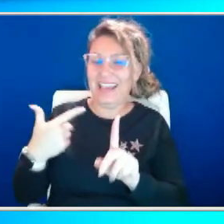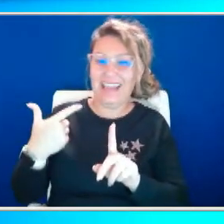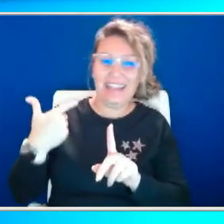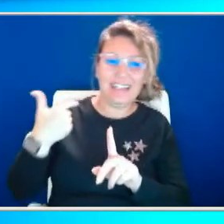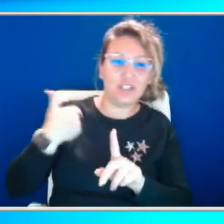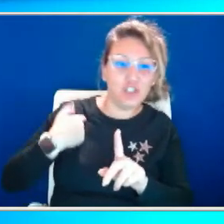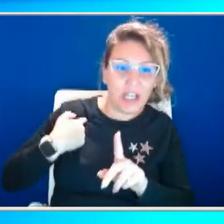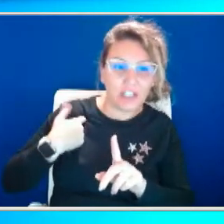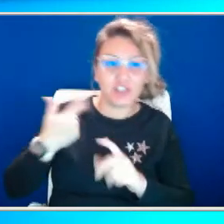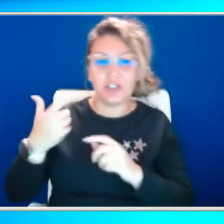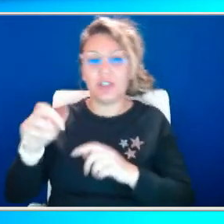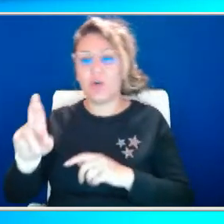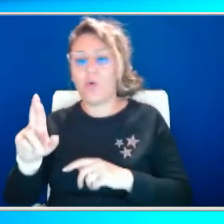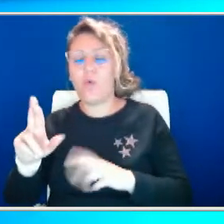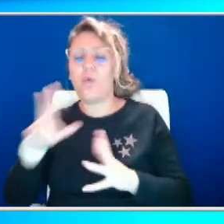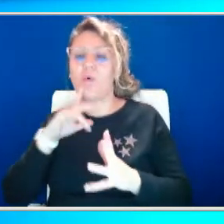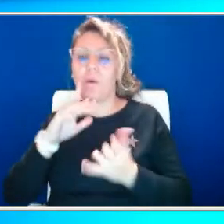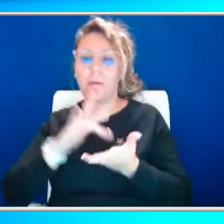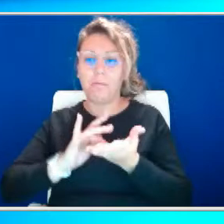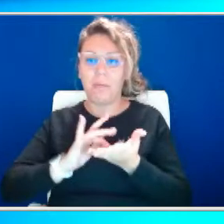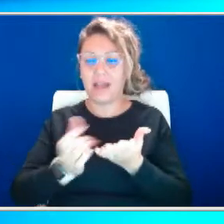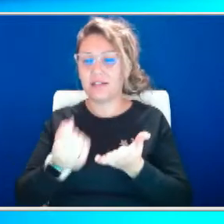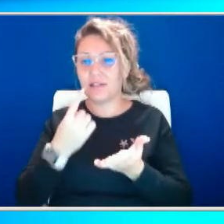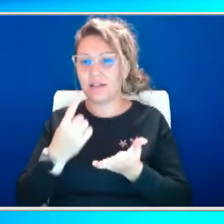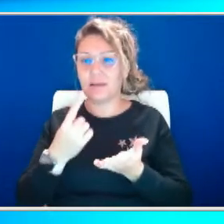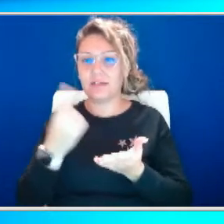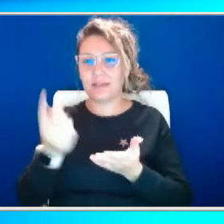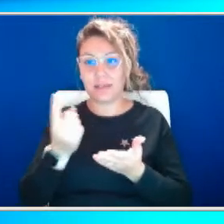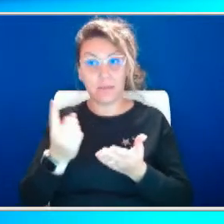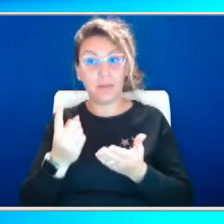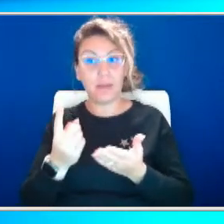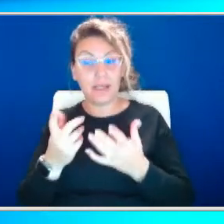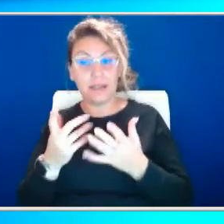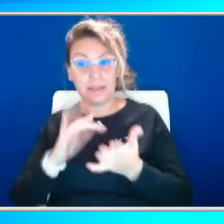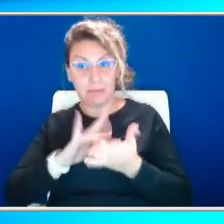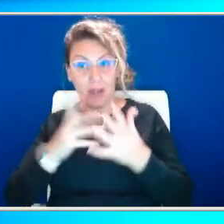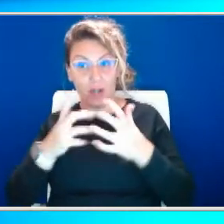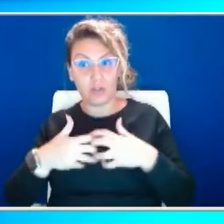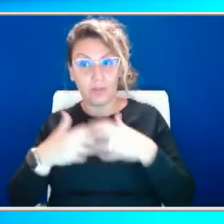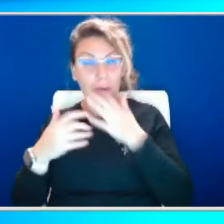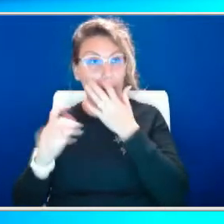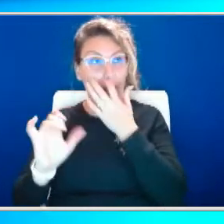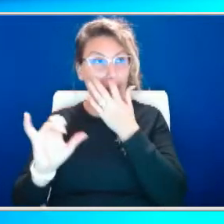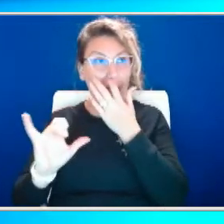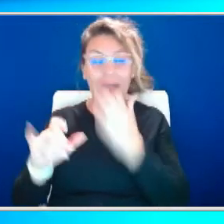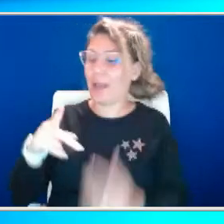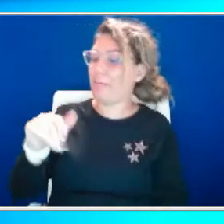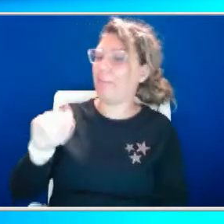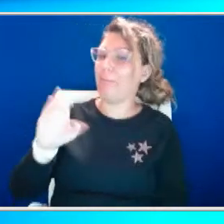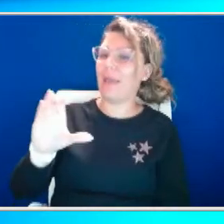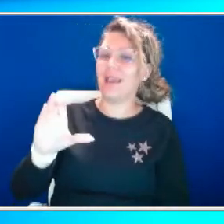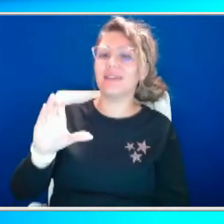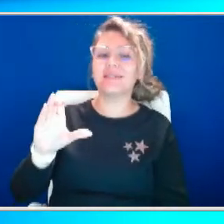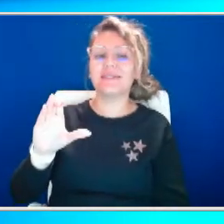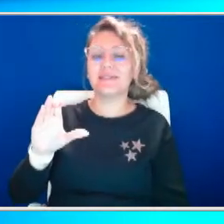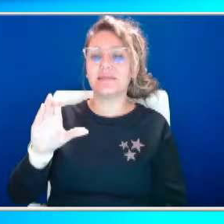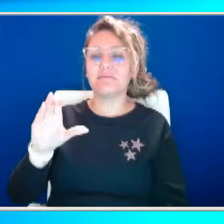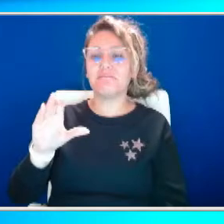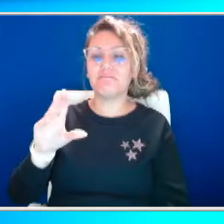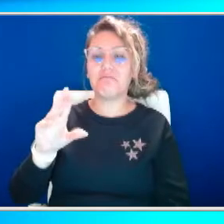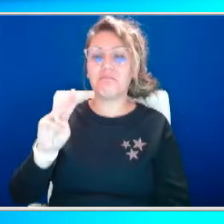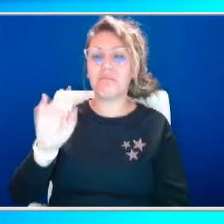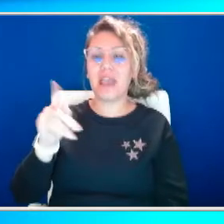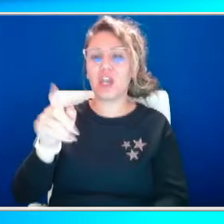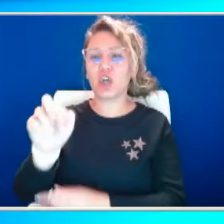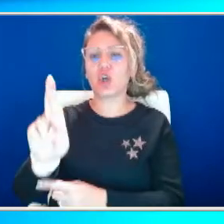a medication. This is something that is a medical device, similar to like a pacemaker, would probably be the closest thing that people maybe have some